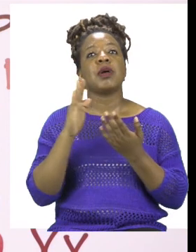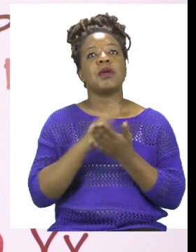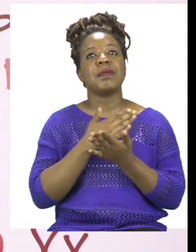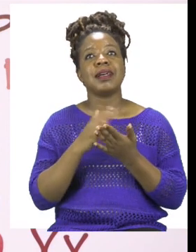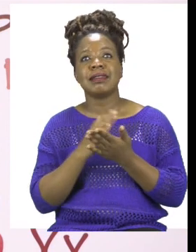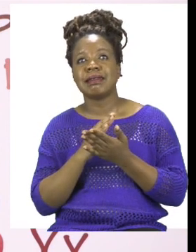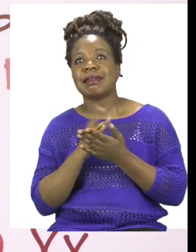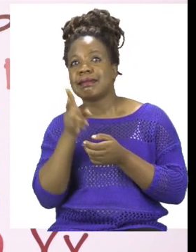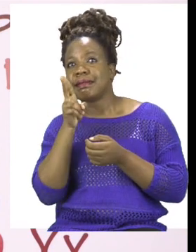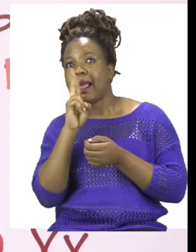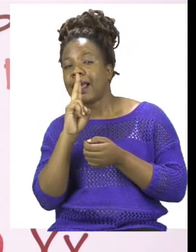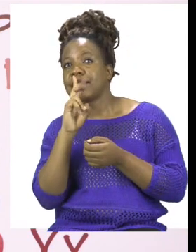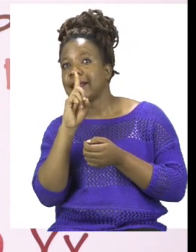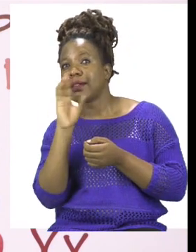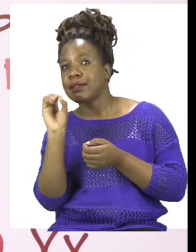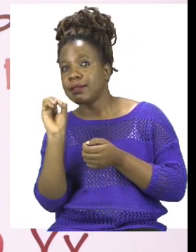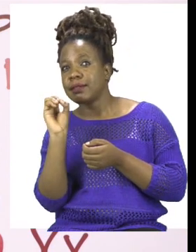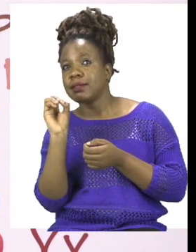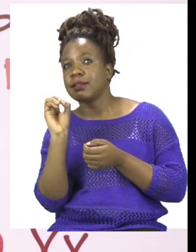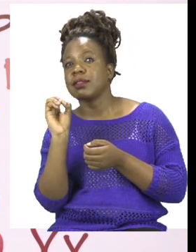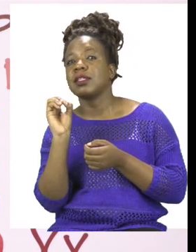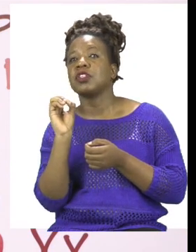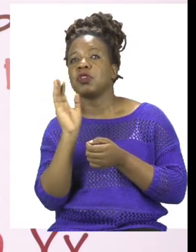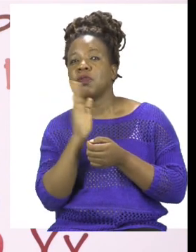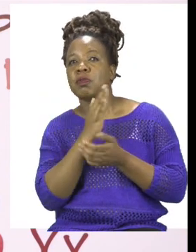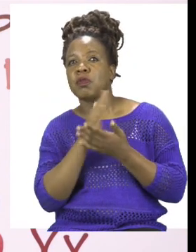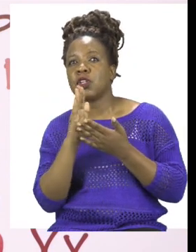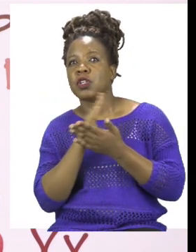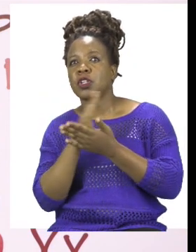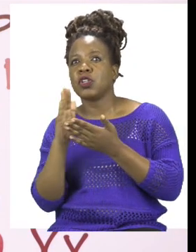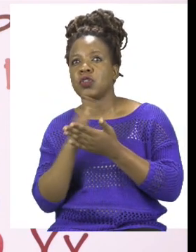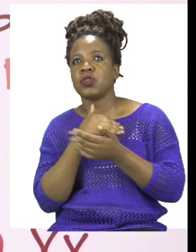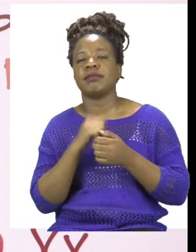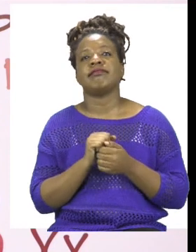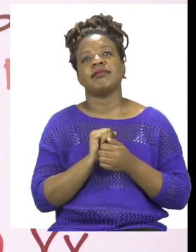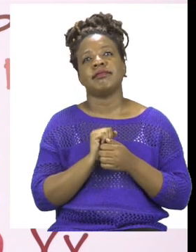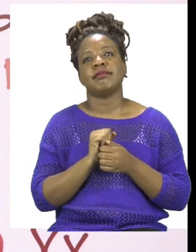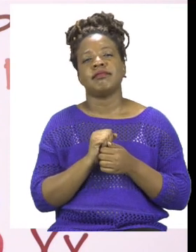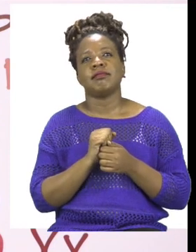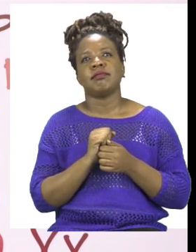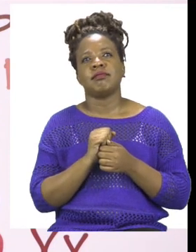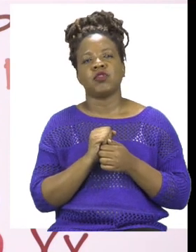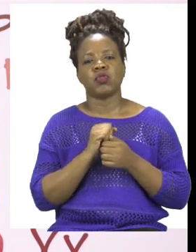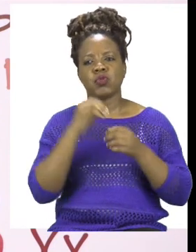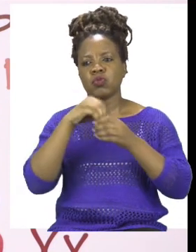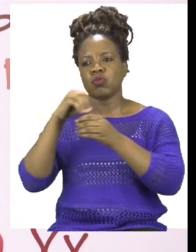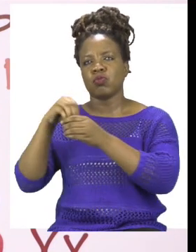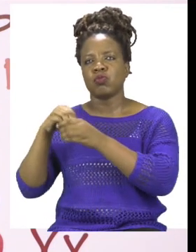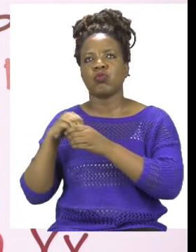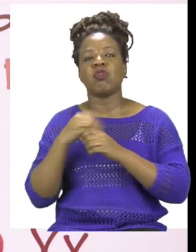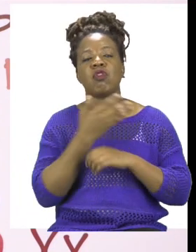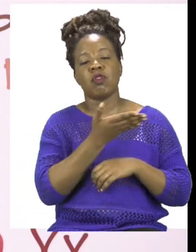in all the sets. And how do we do that? We're going to share 10 into all of the